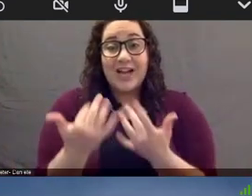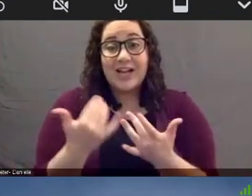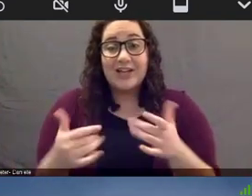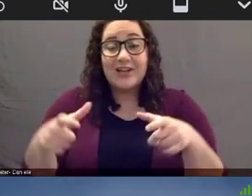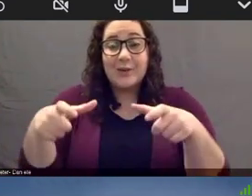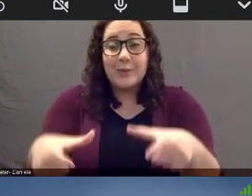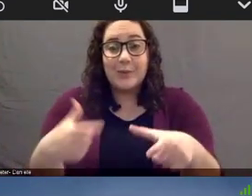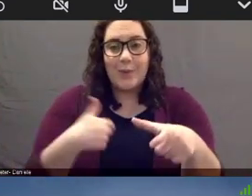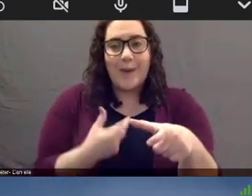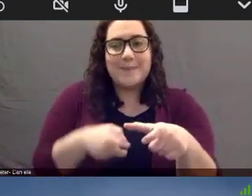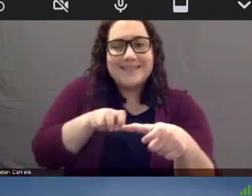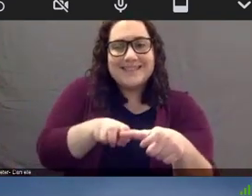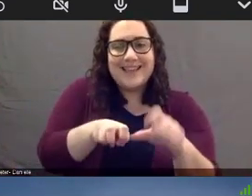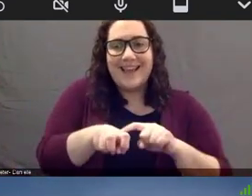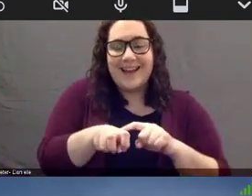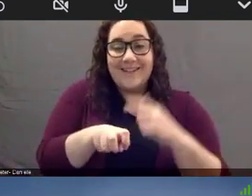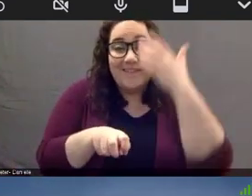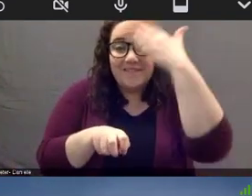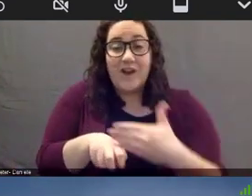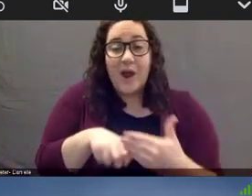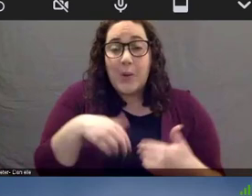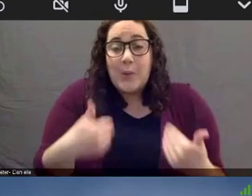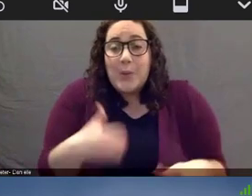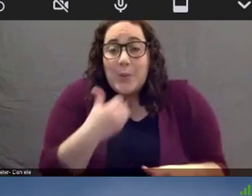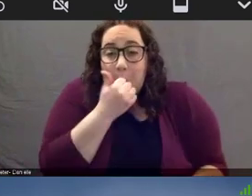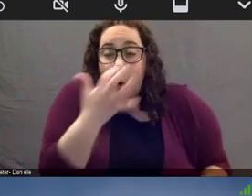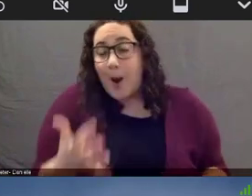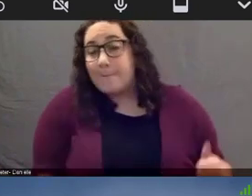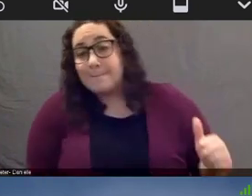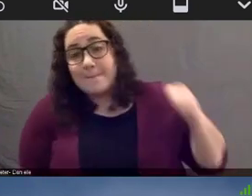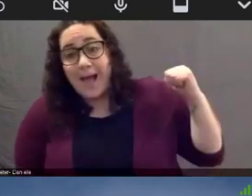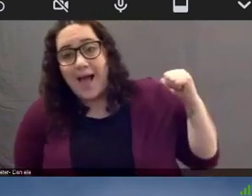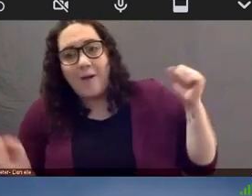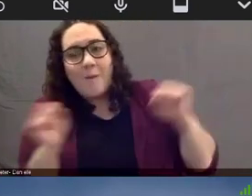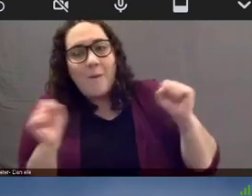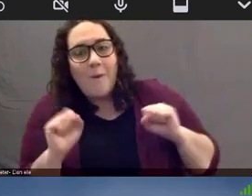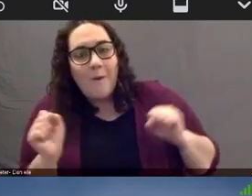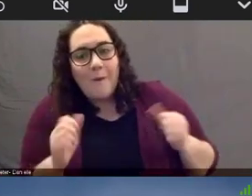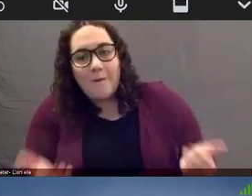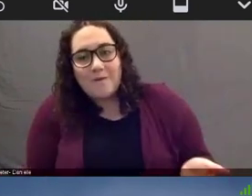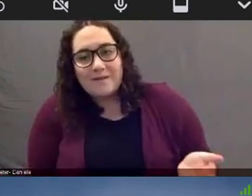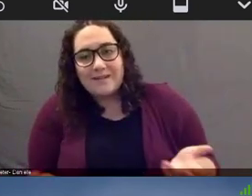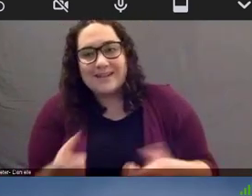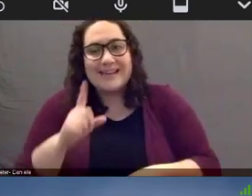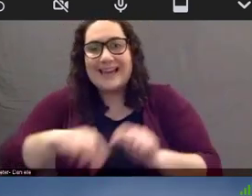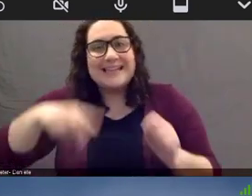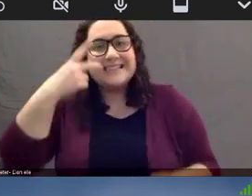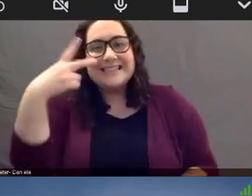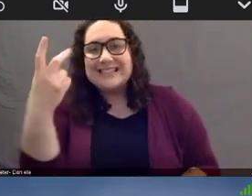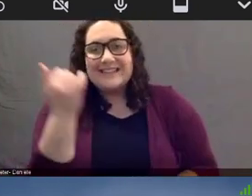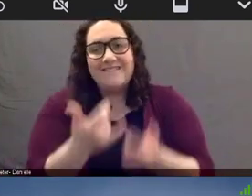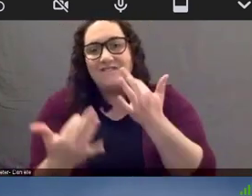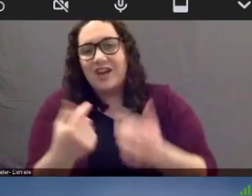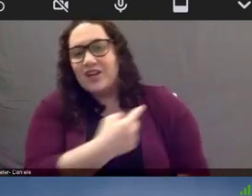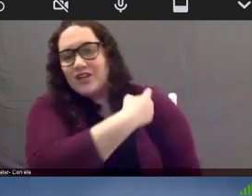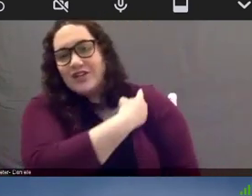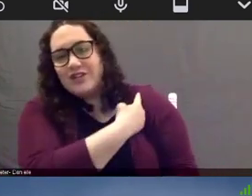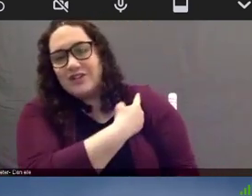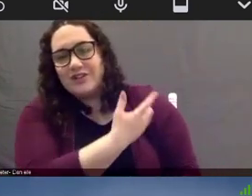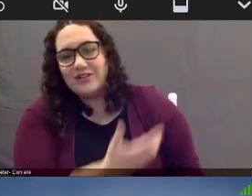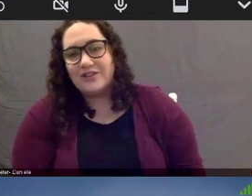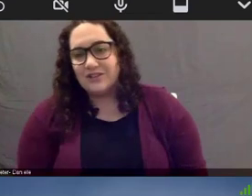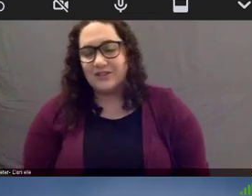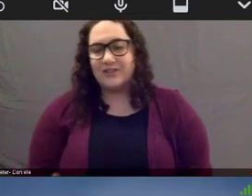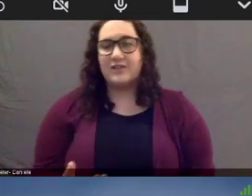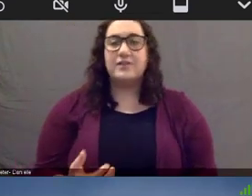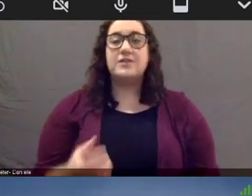do we sort of conceptually understand these things, but as engineers, we try to model them mathematically, right? So to try to understand